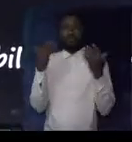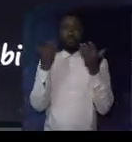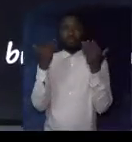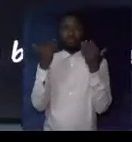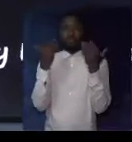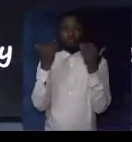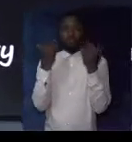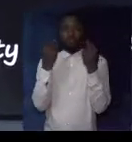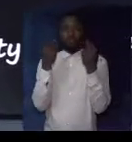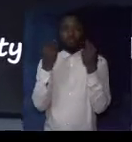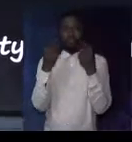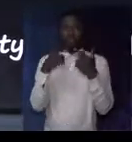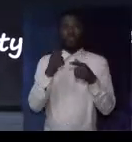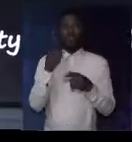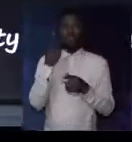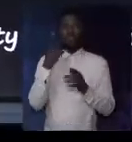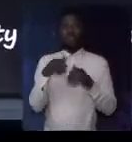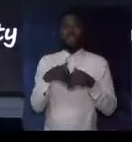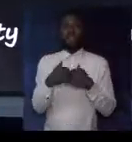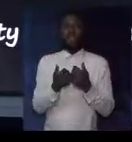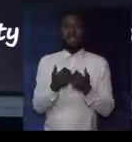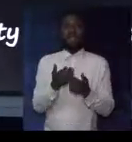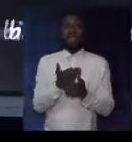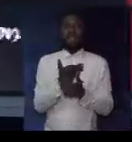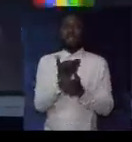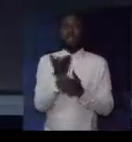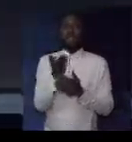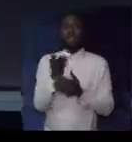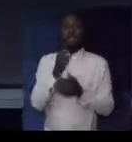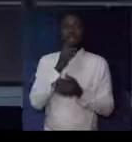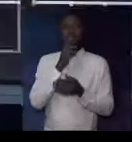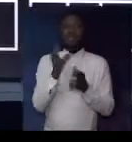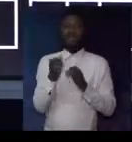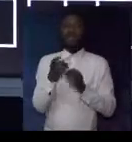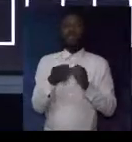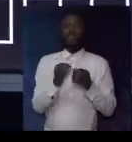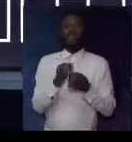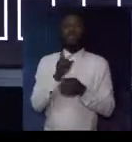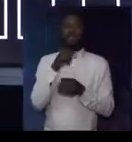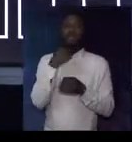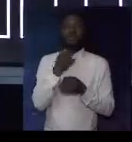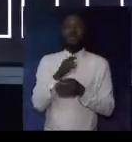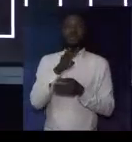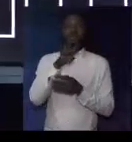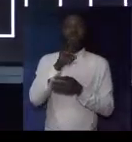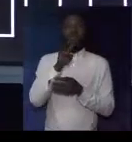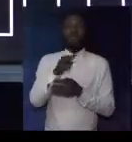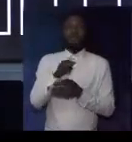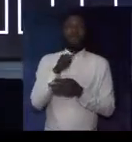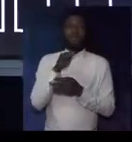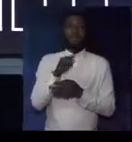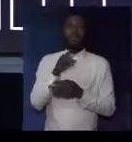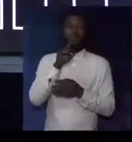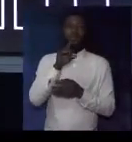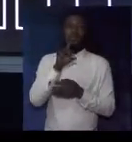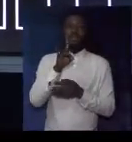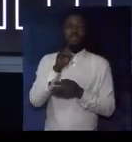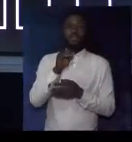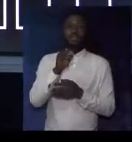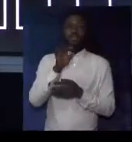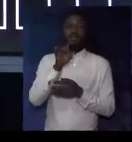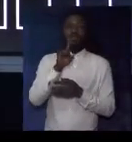Alrighty then, eyes on me. Let's see how these are done. The first one says